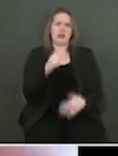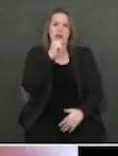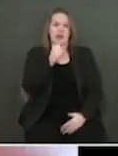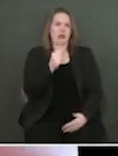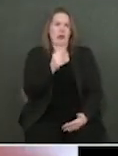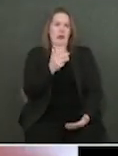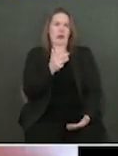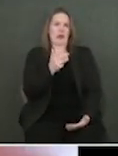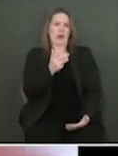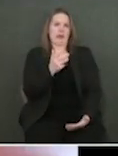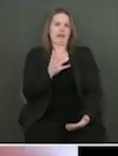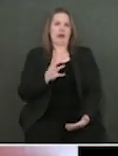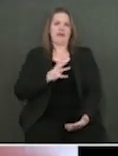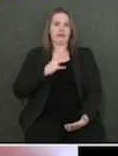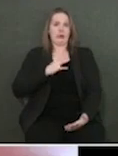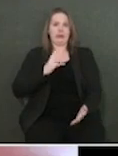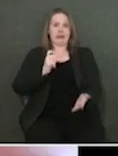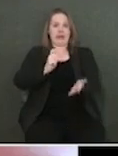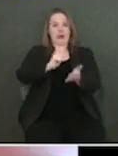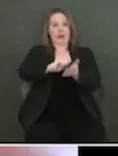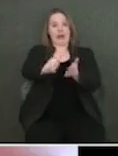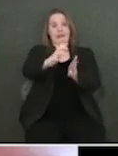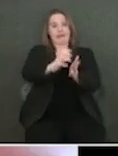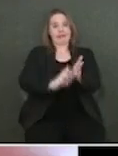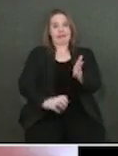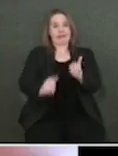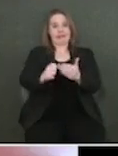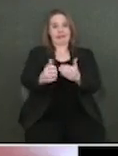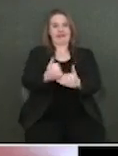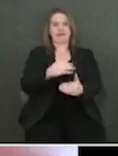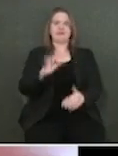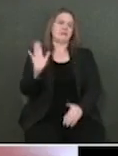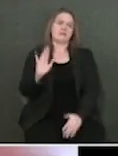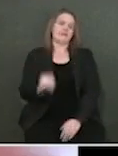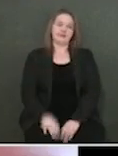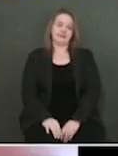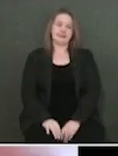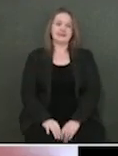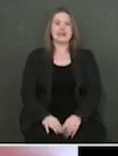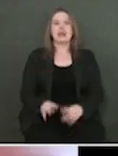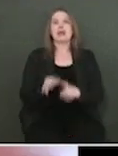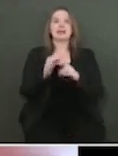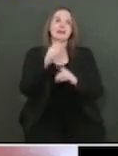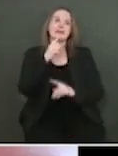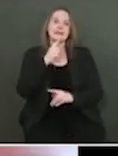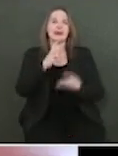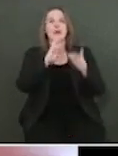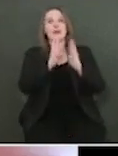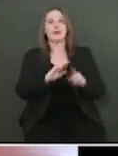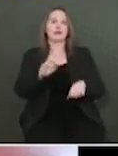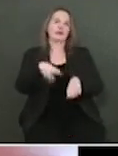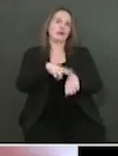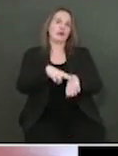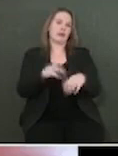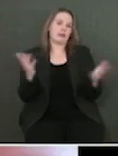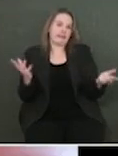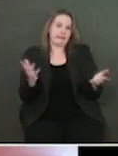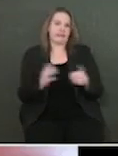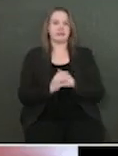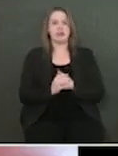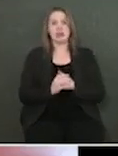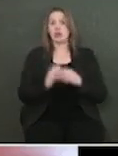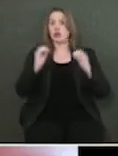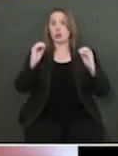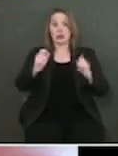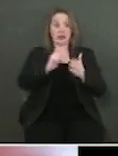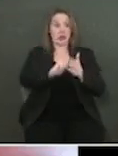formally, send out a written communication other than to say that, conditions are normal. So we have not gotten anything in